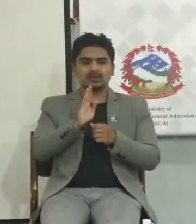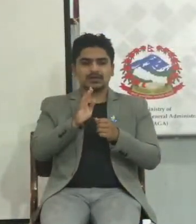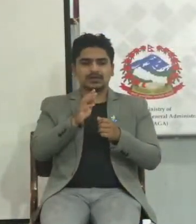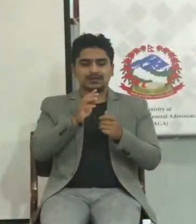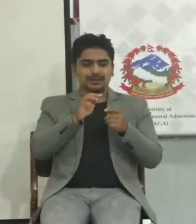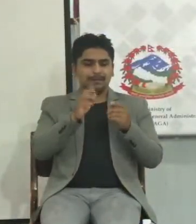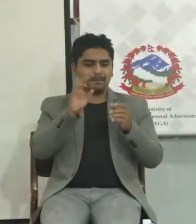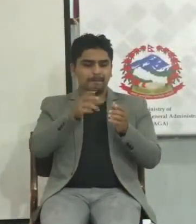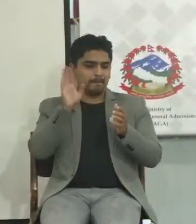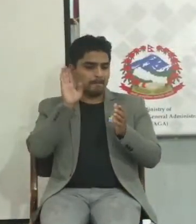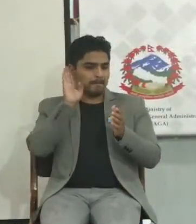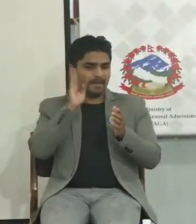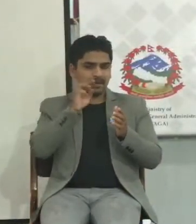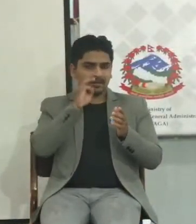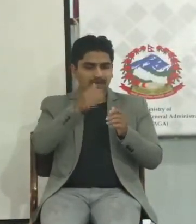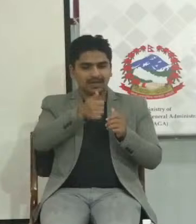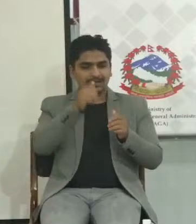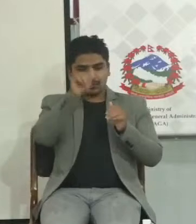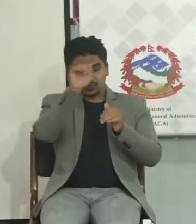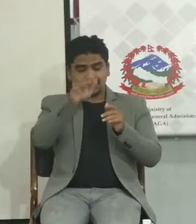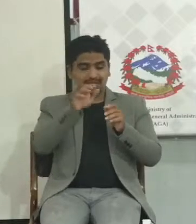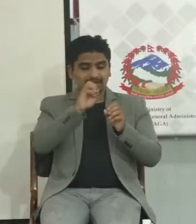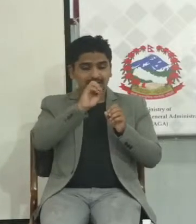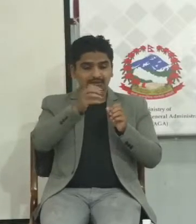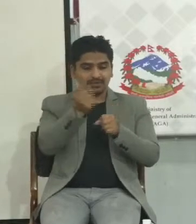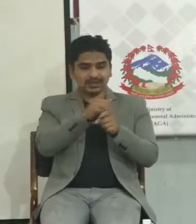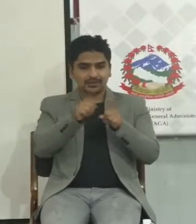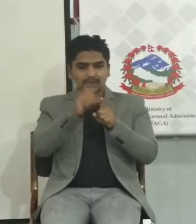information just for their media publicity or like and share,